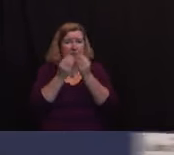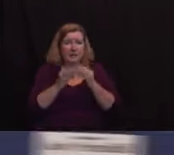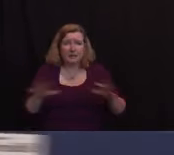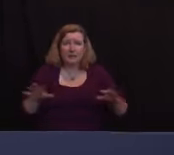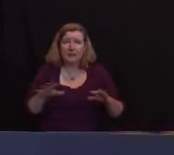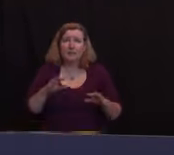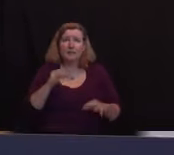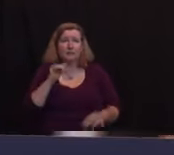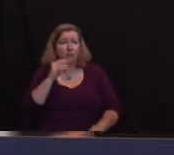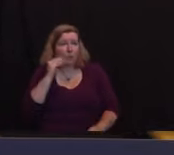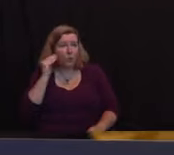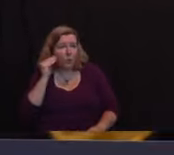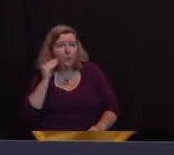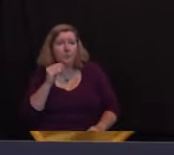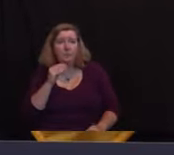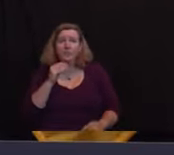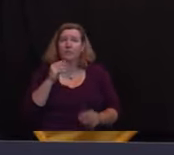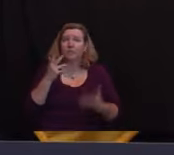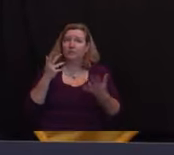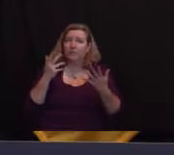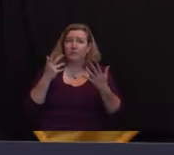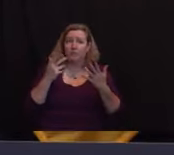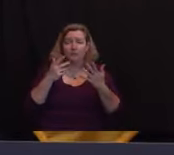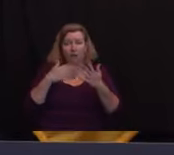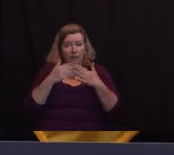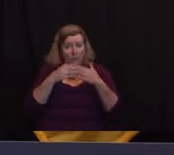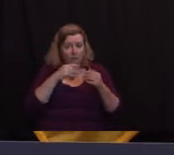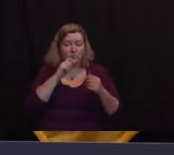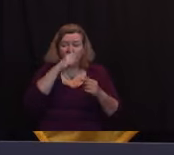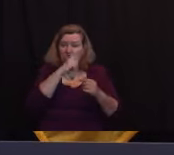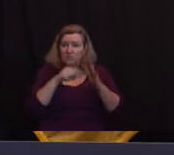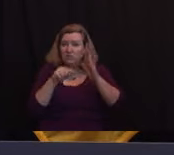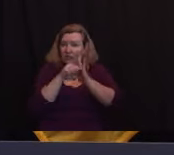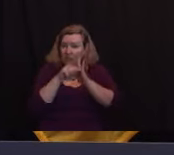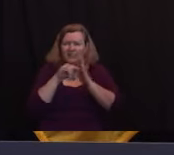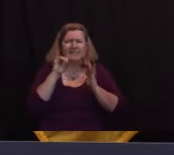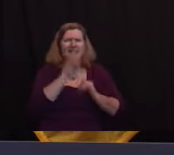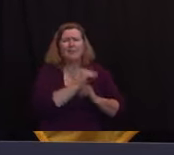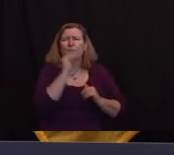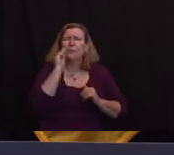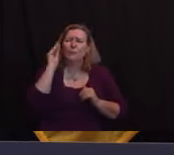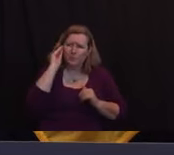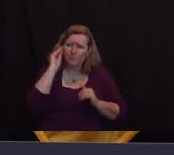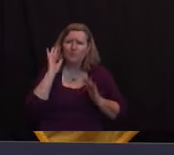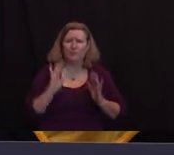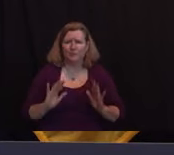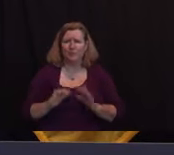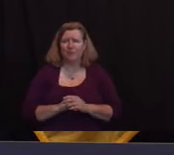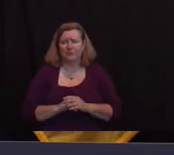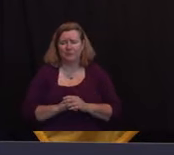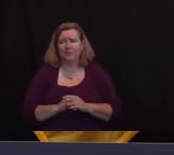If you got a temperature, you don't feel well, take yourself off the field. We haven't said that in a while, but even if you're negative for COVID.